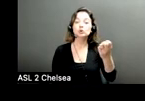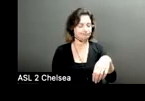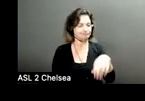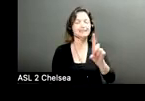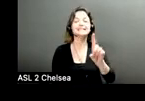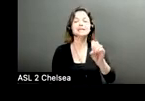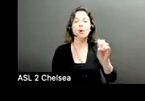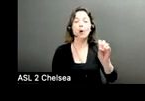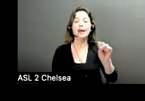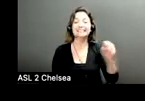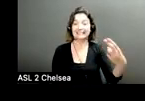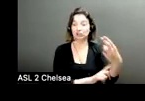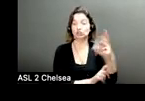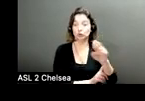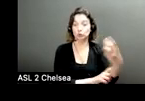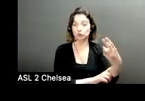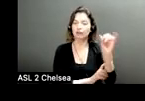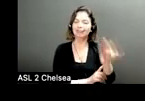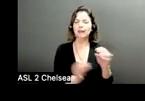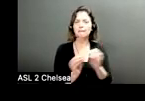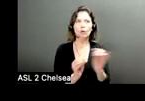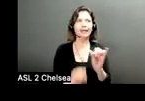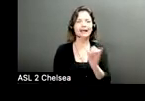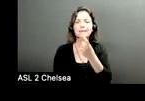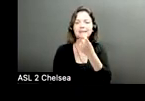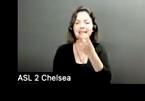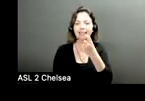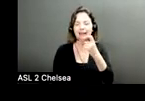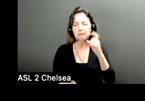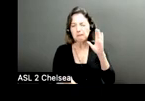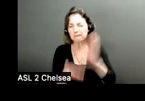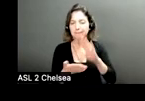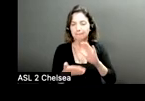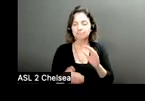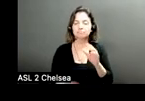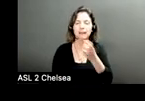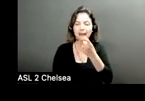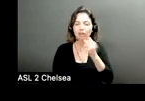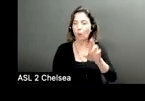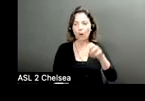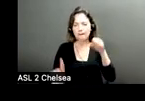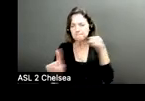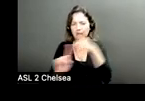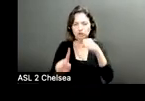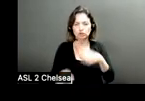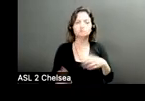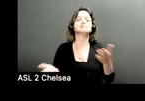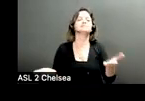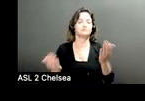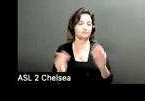of as some kind of metallic thud or a punch or something like that. Kapow,